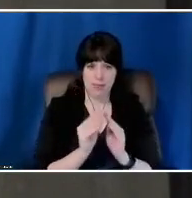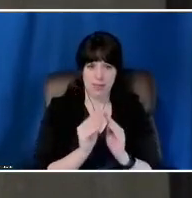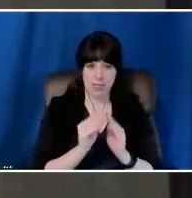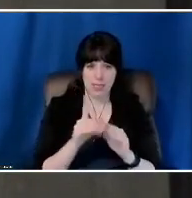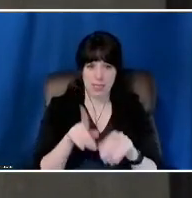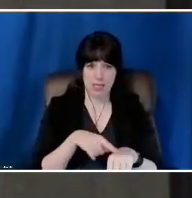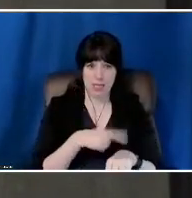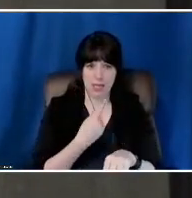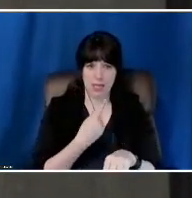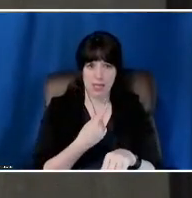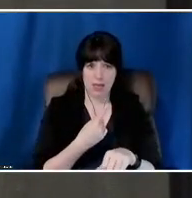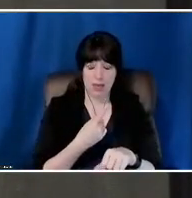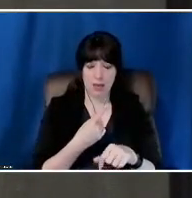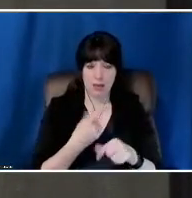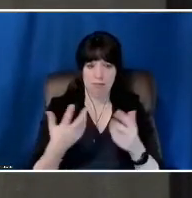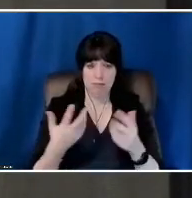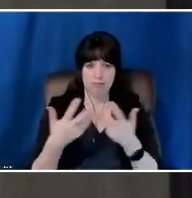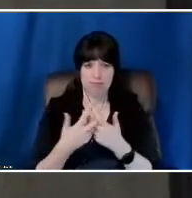compatible with agenda items